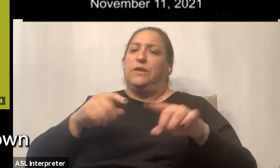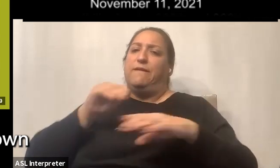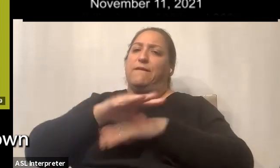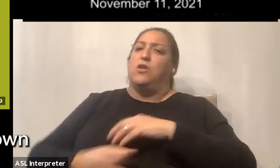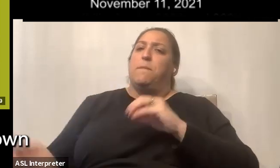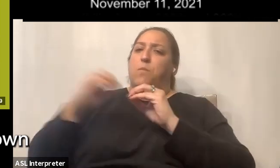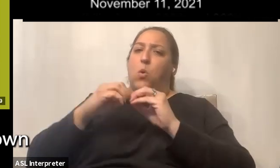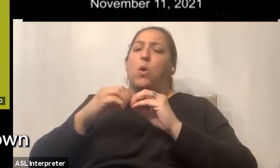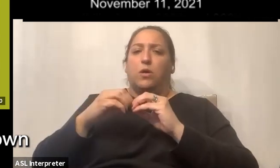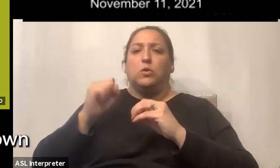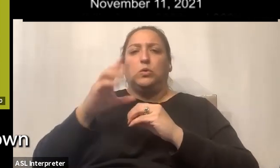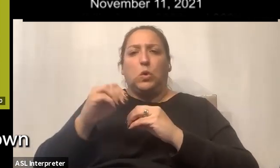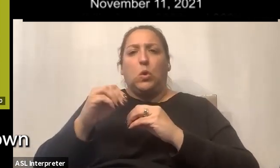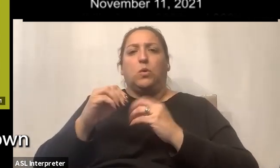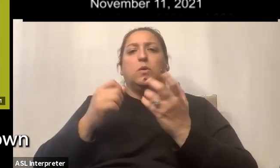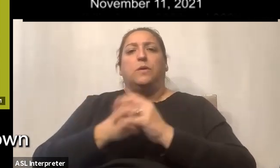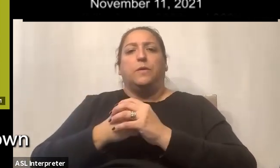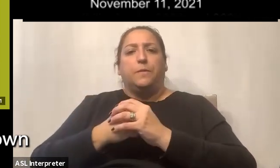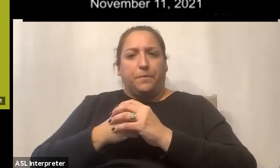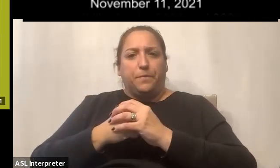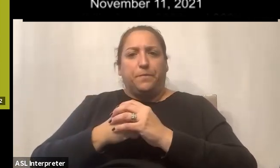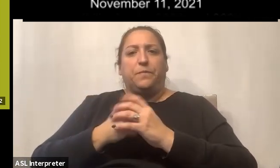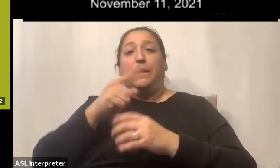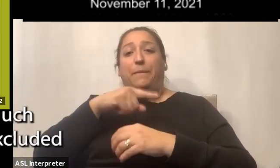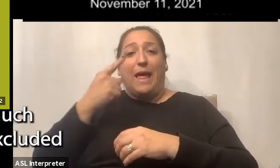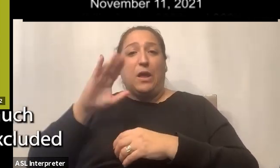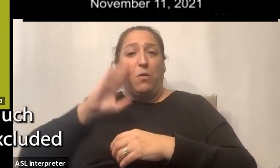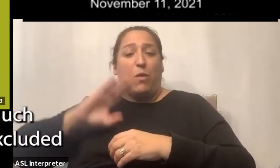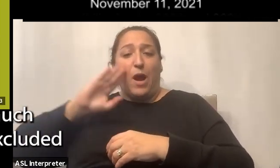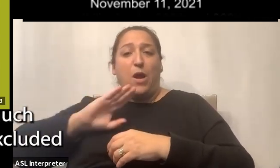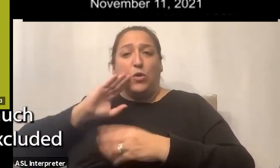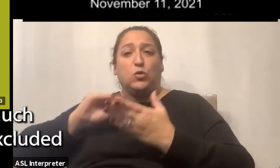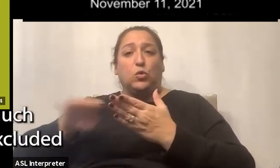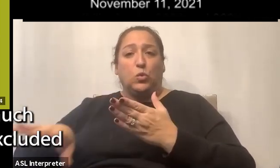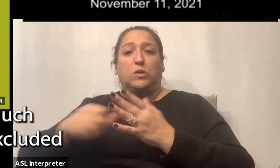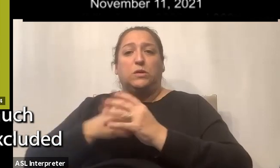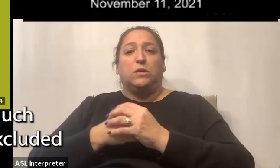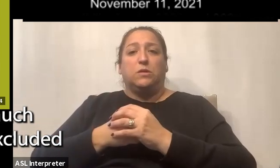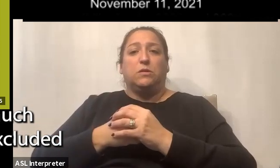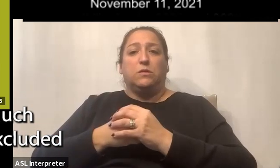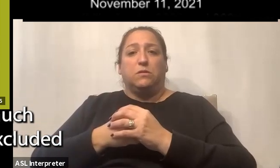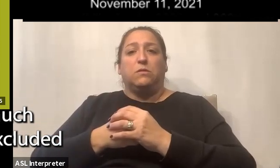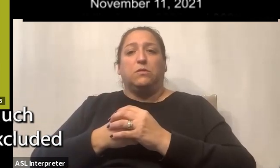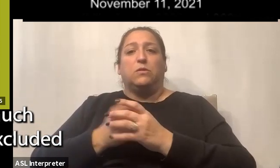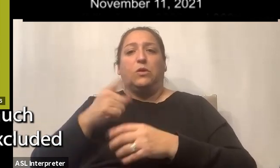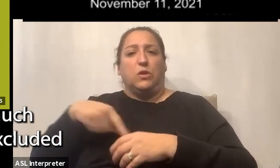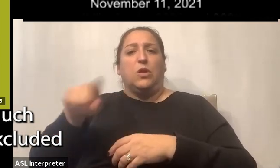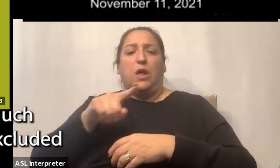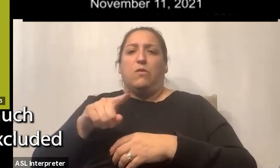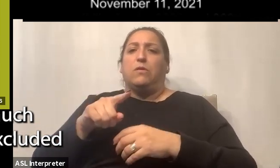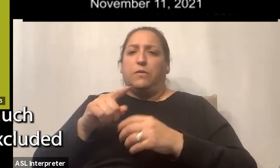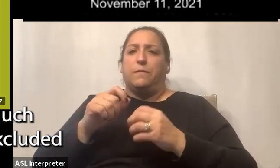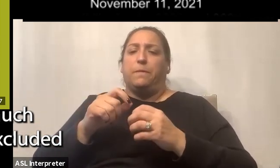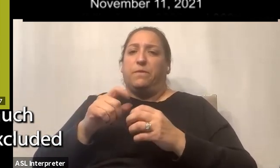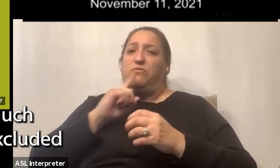So neurodivergent Black and brown students are on the very much of the receiving